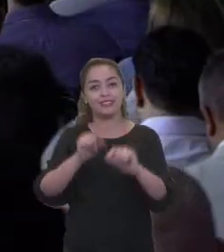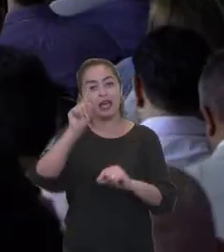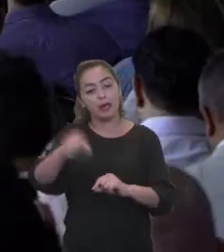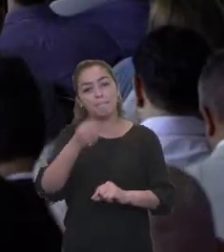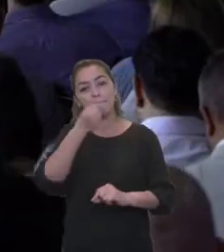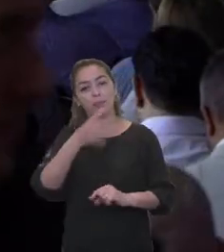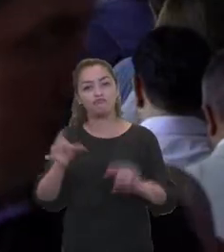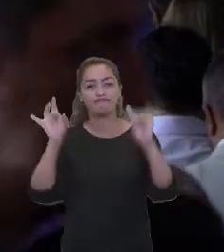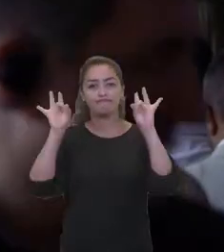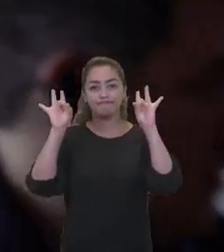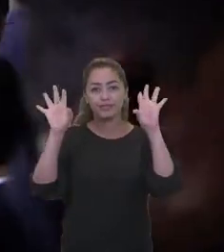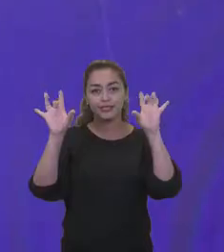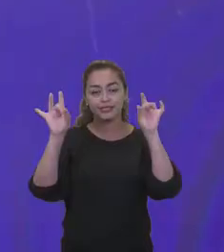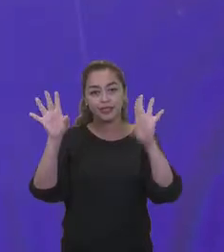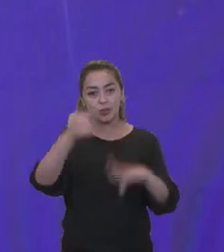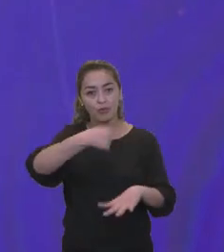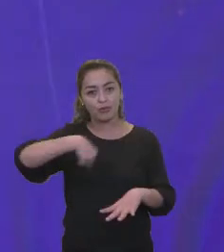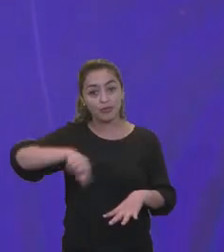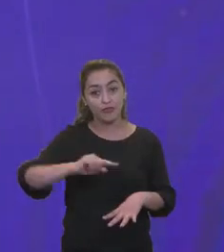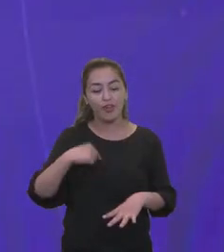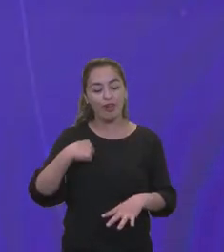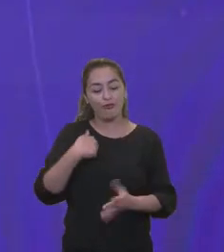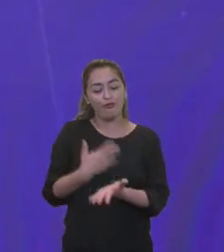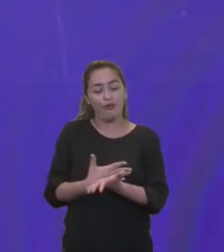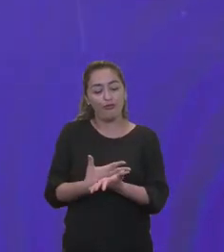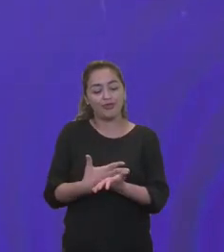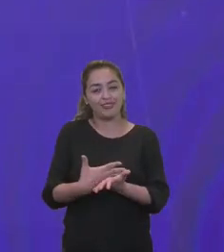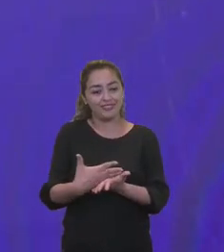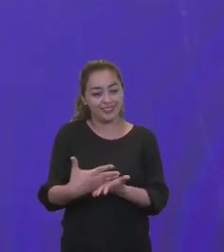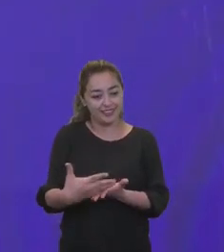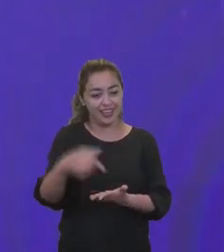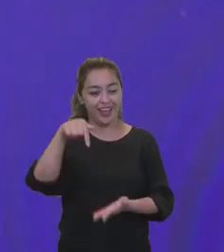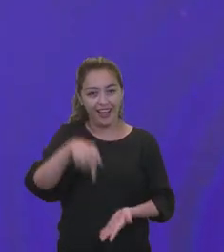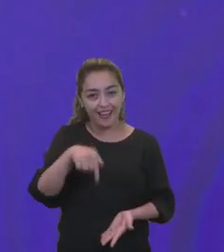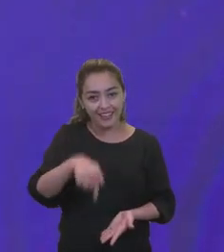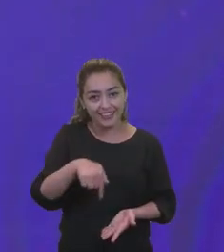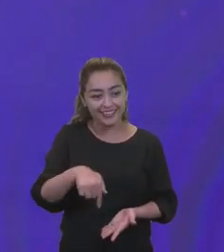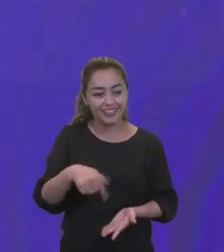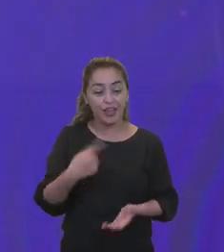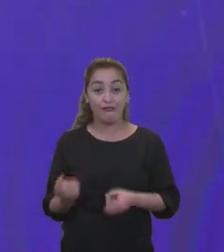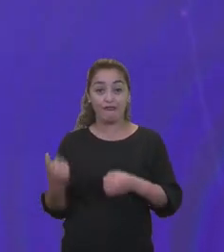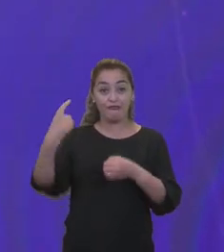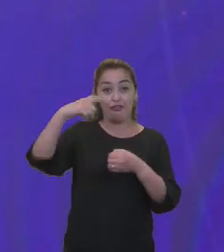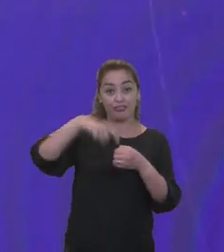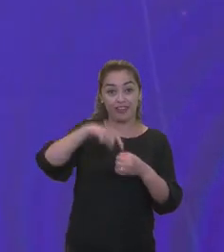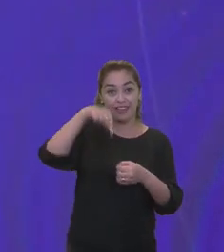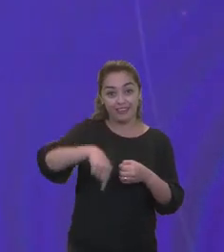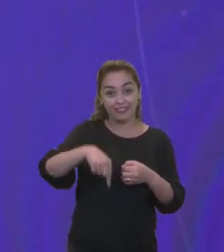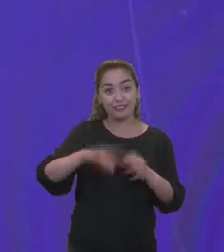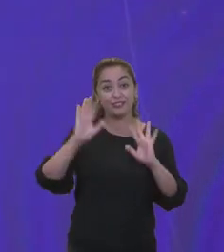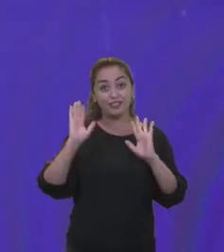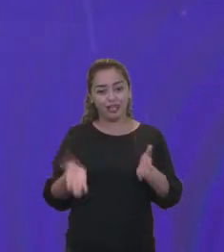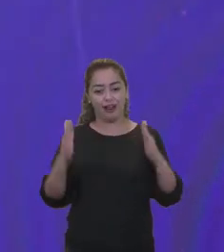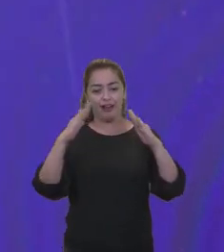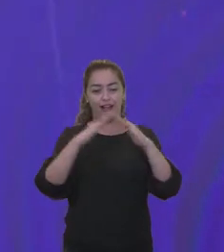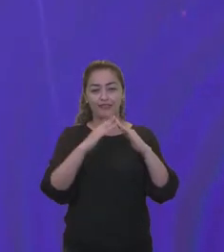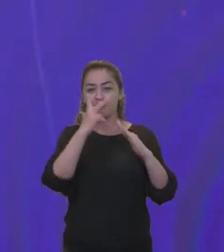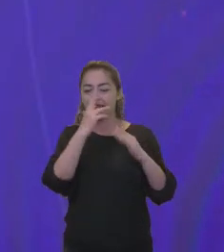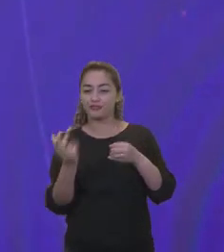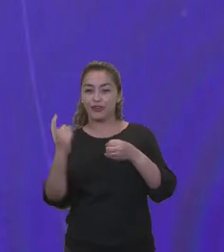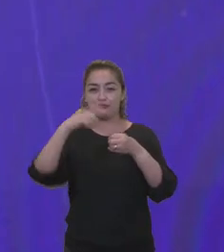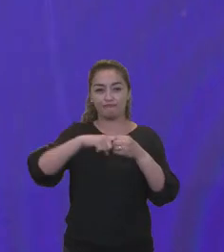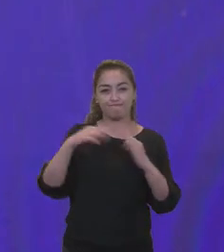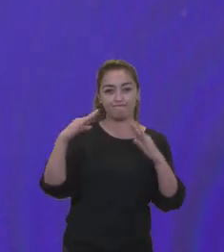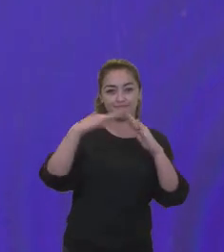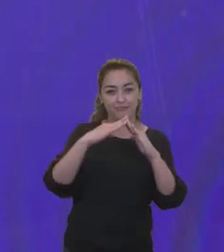this stage. It is a very special moment to me. This is where I started my career, coming back to this house, which